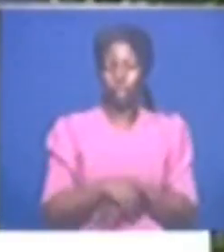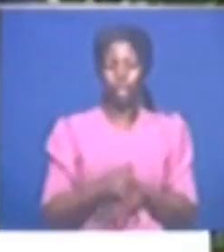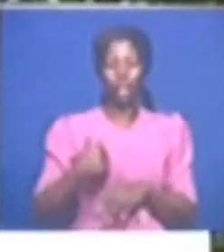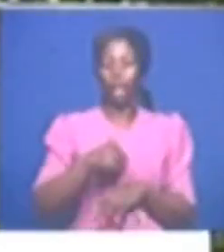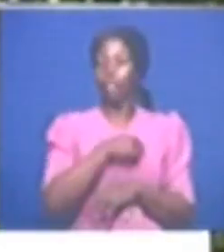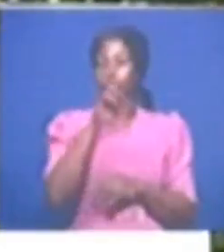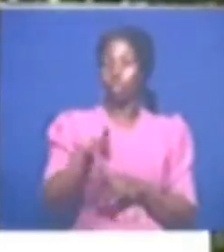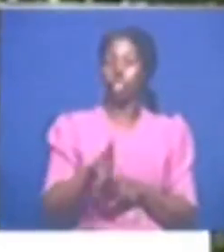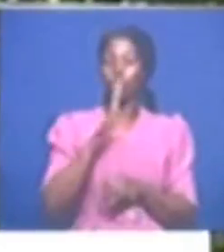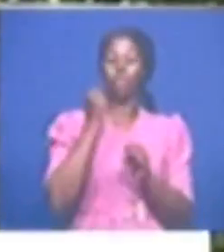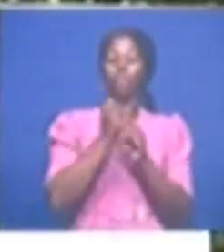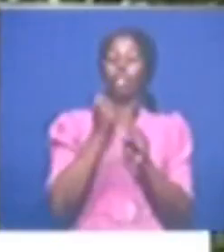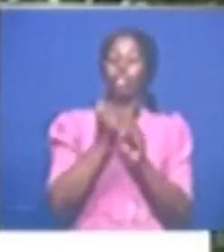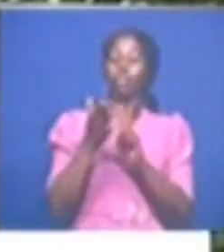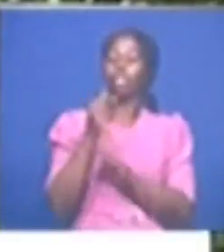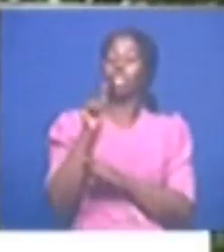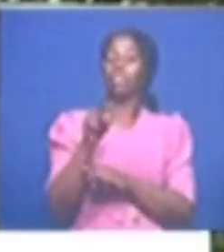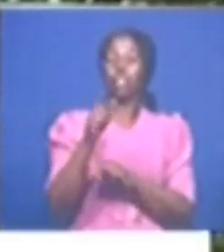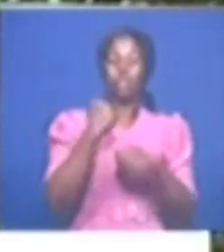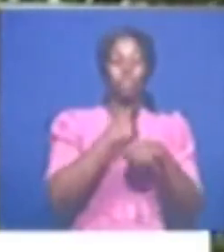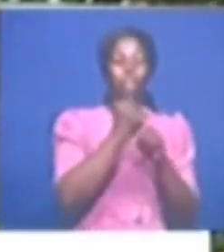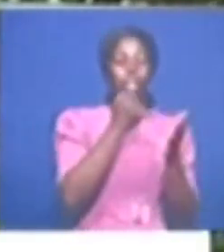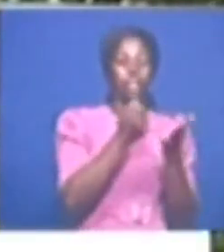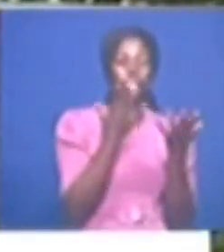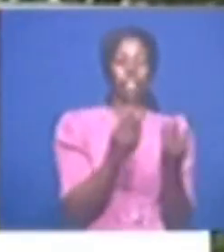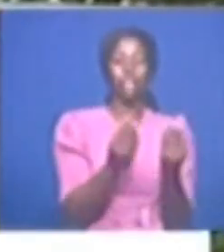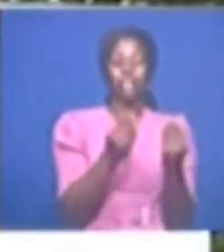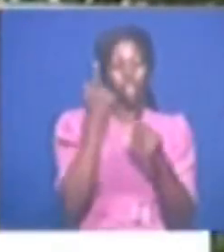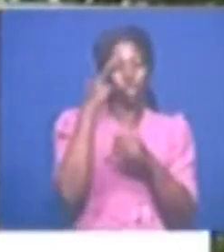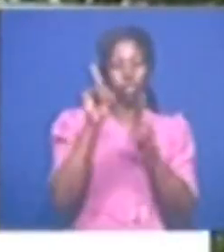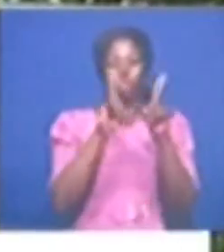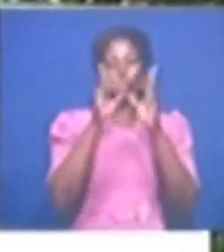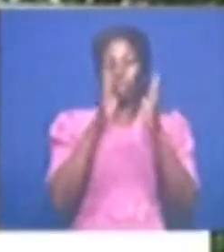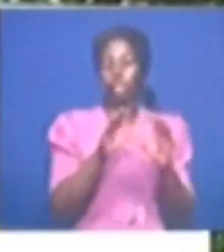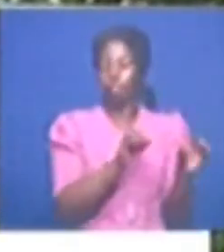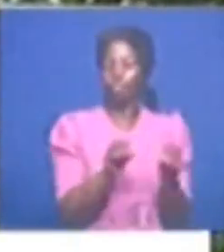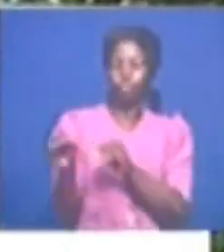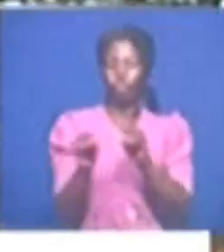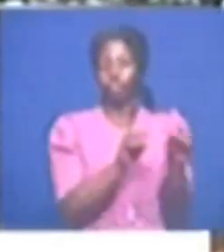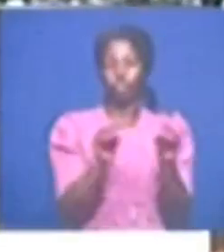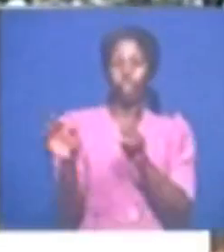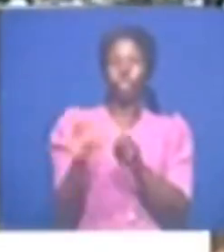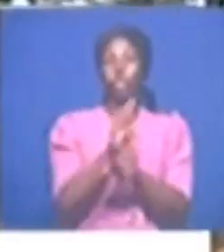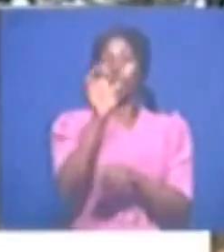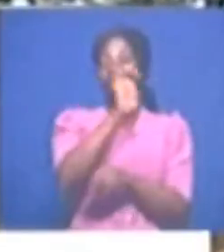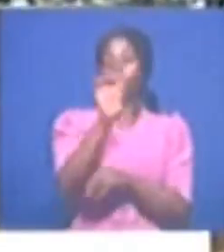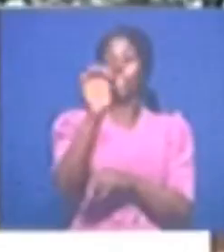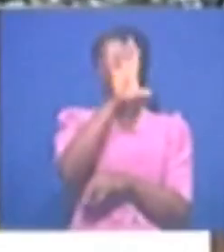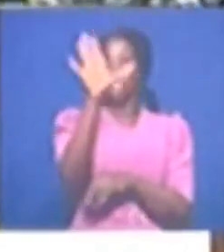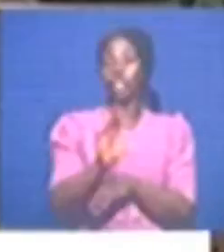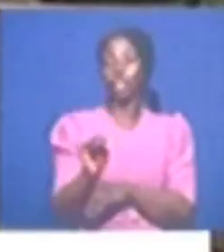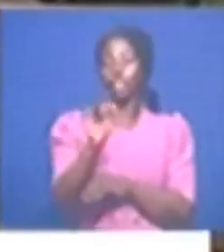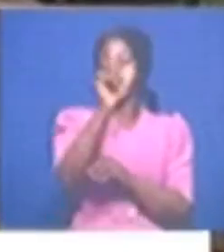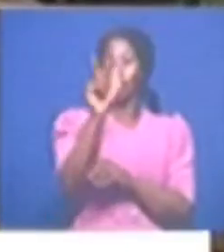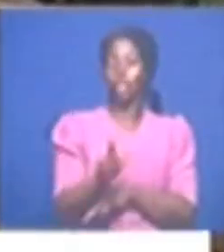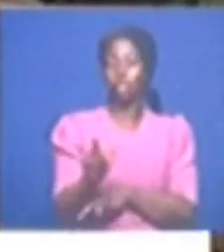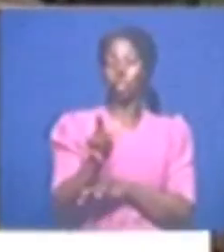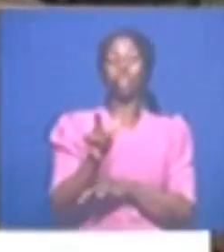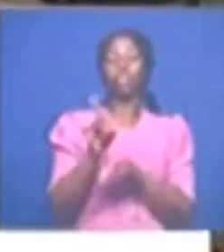to make it easier for the tourists to move around the whole of East African region. Tourism PS Fatima Hirsi